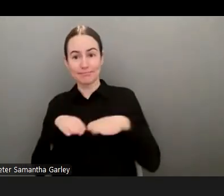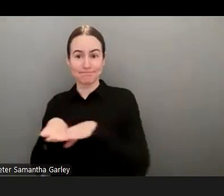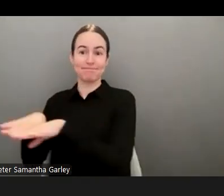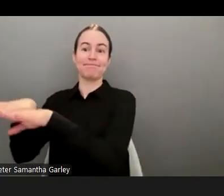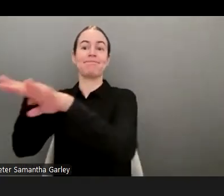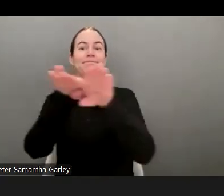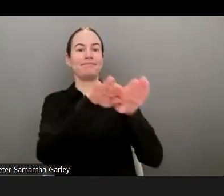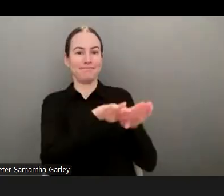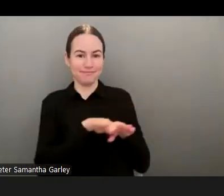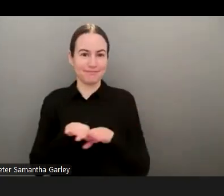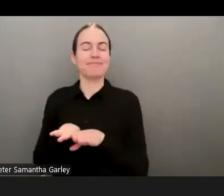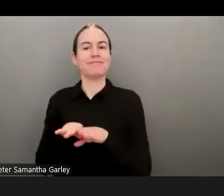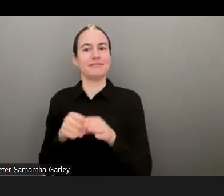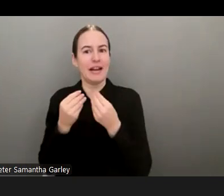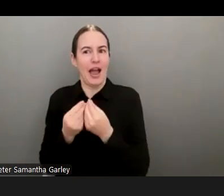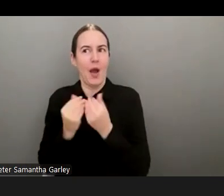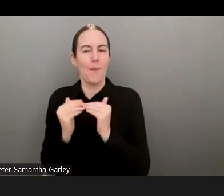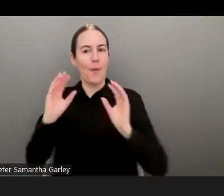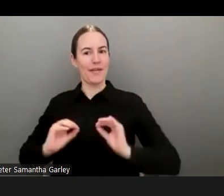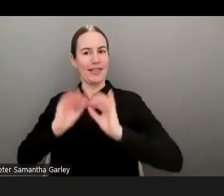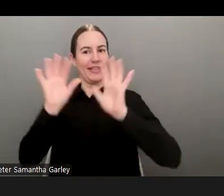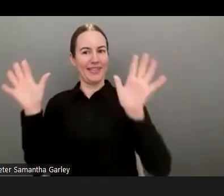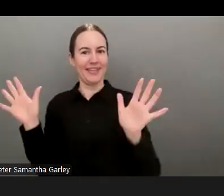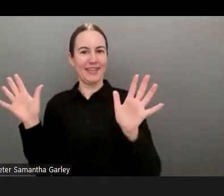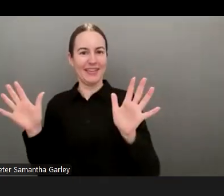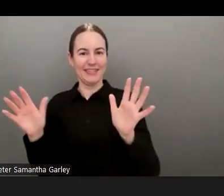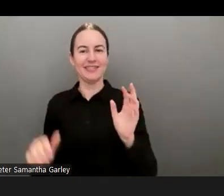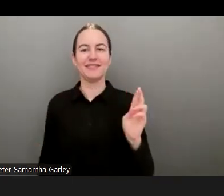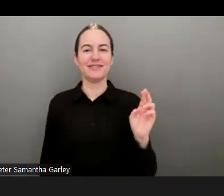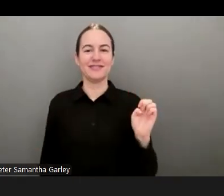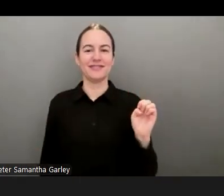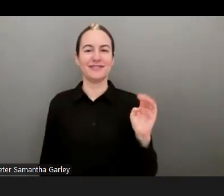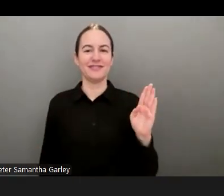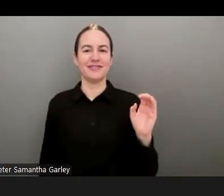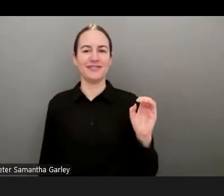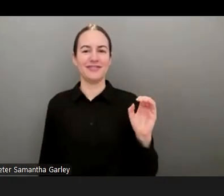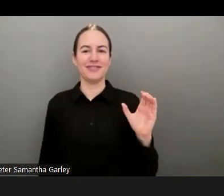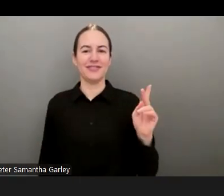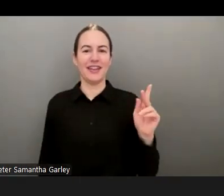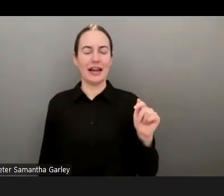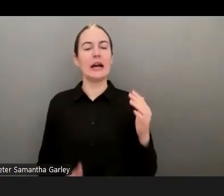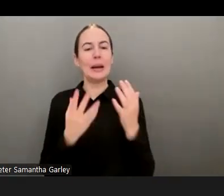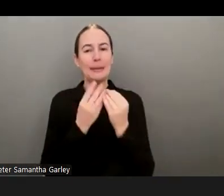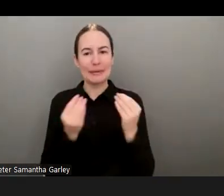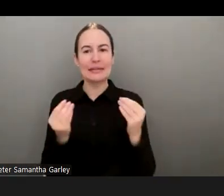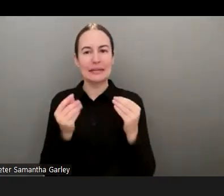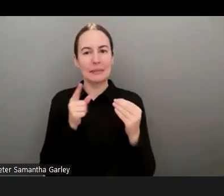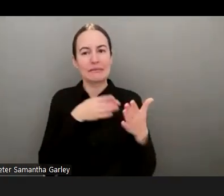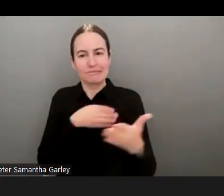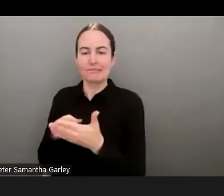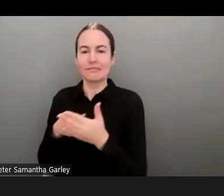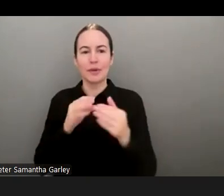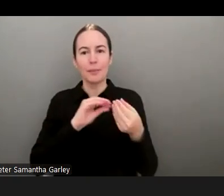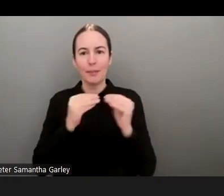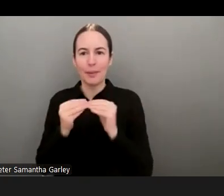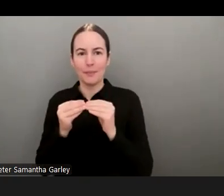On the yesterday on the workshop, that it's a lot of issues we can find in each of the requirements. And if that's